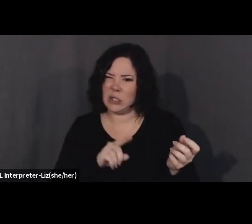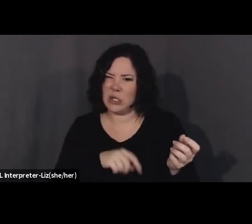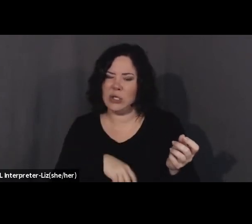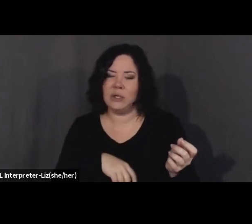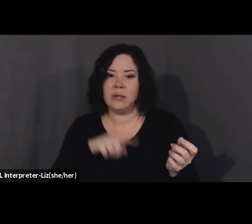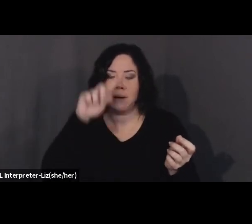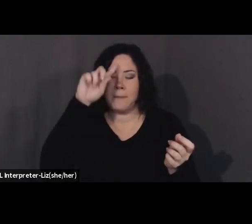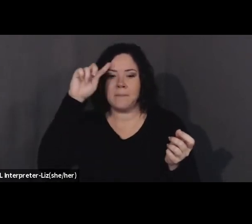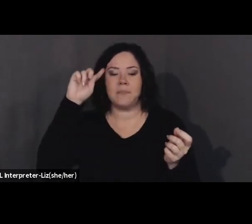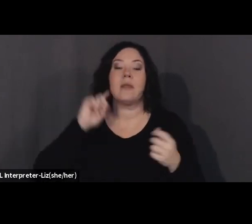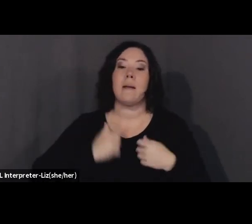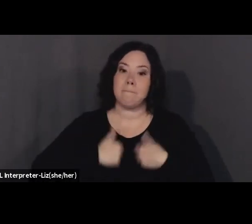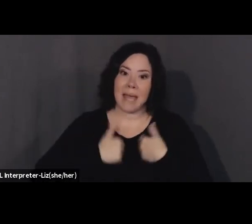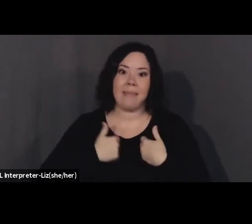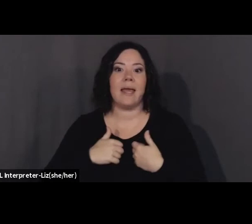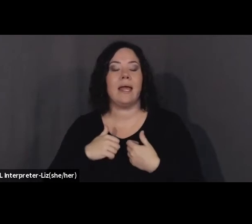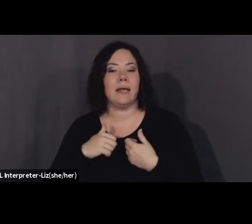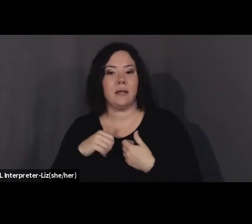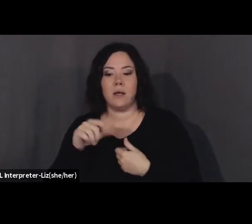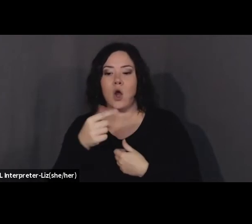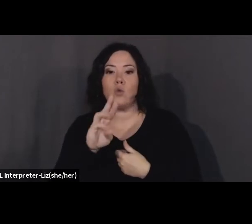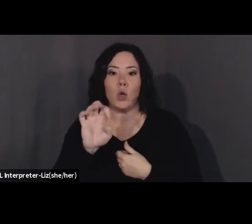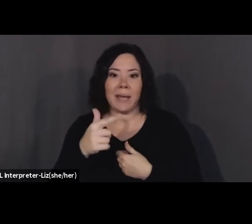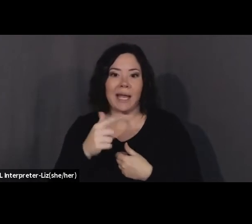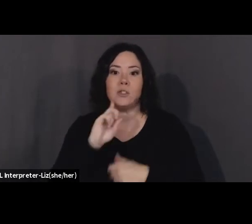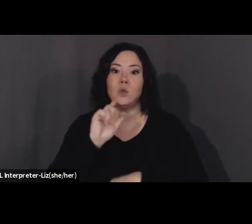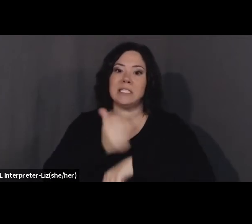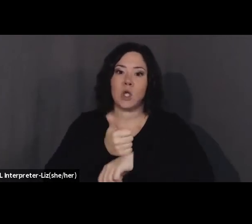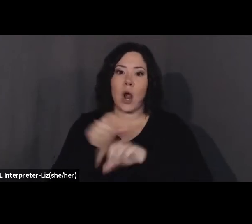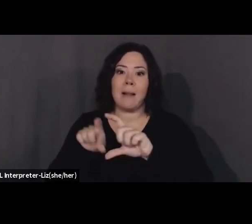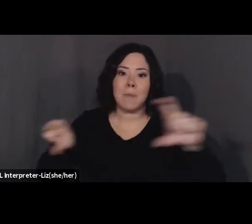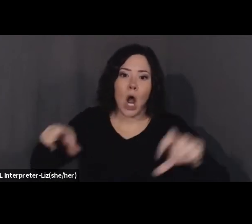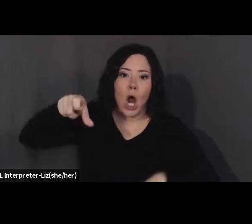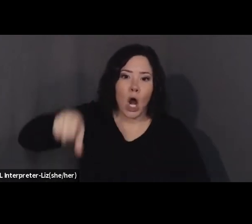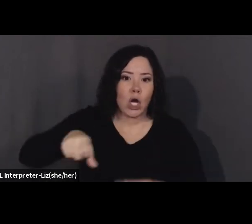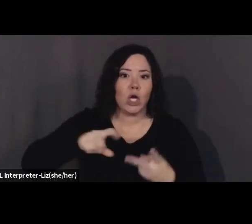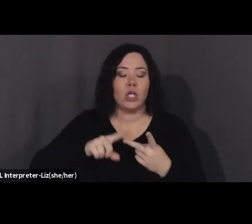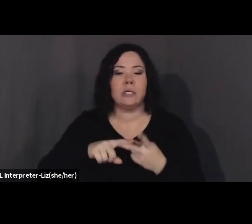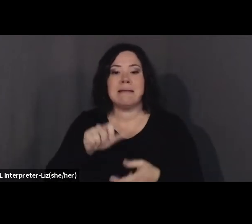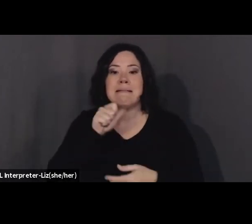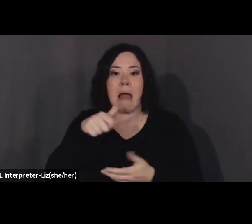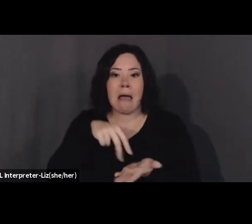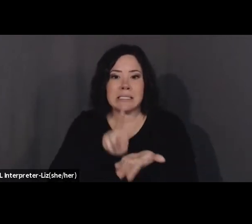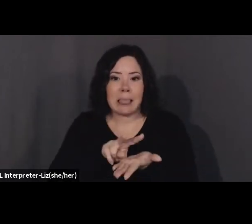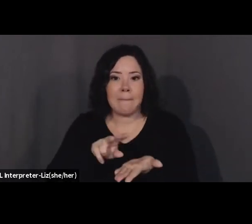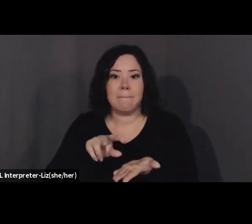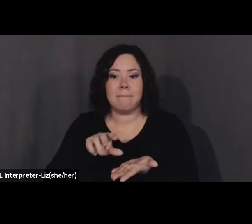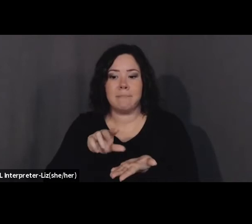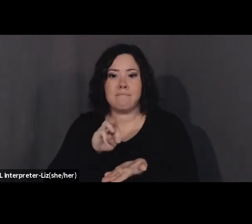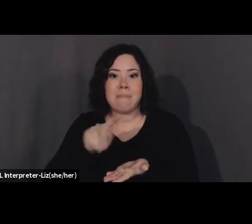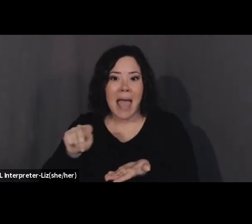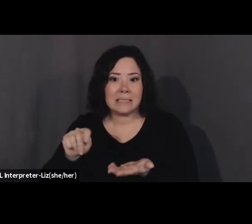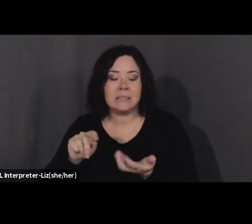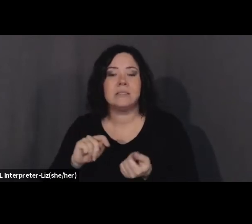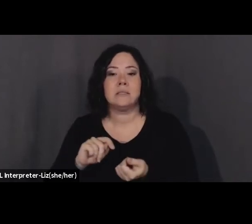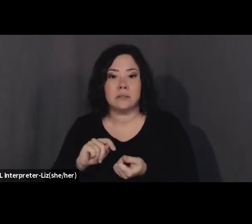But bathing and grooming, so we installed grab bars, purchased shower chairs, non-slip mats. Cleaning was a really big one,